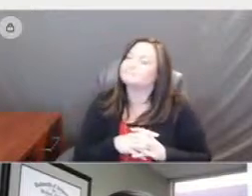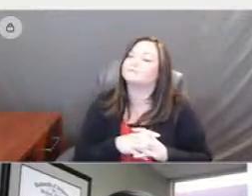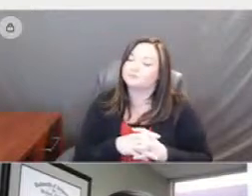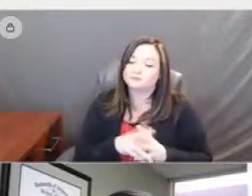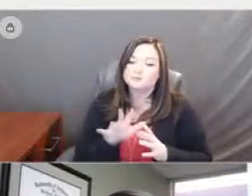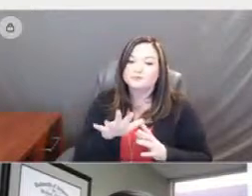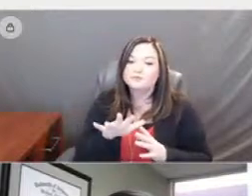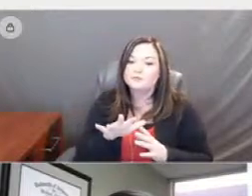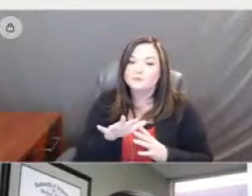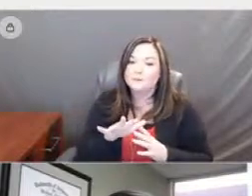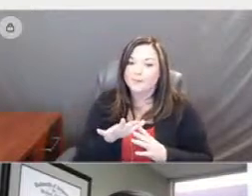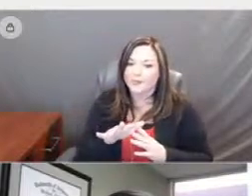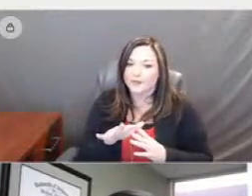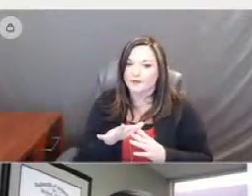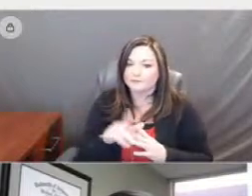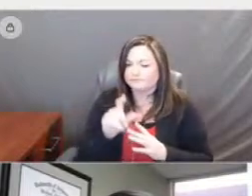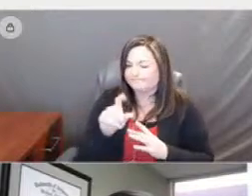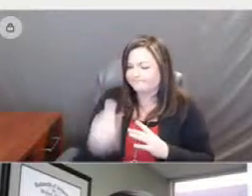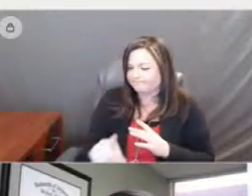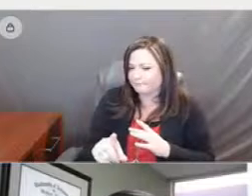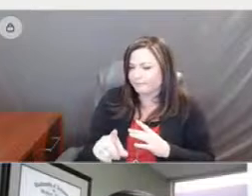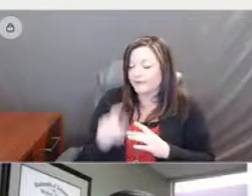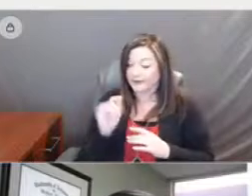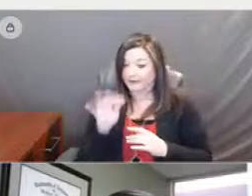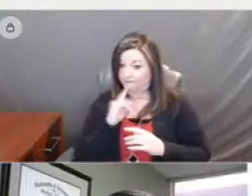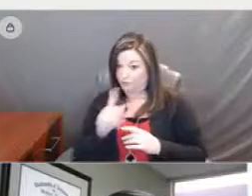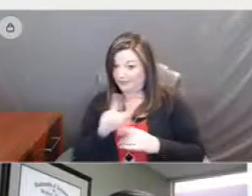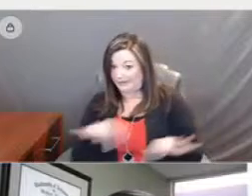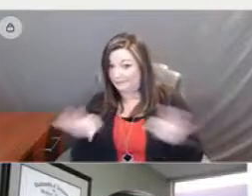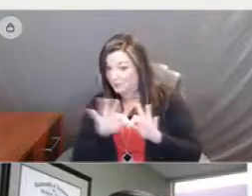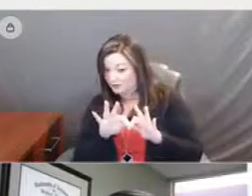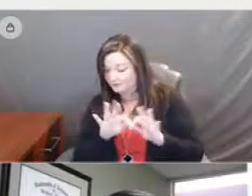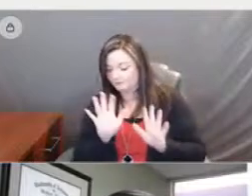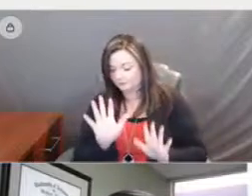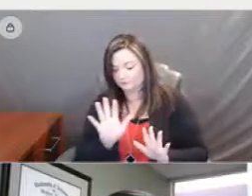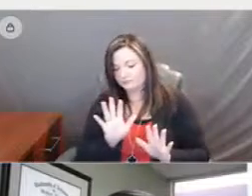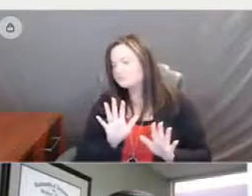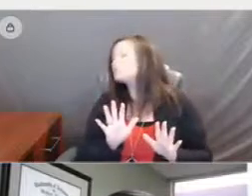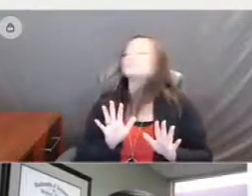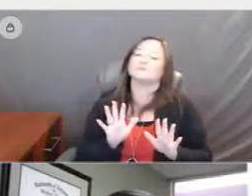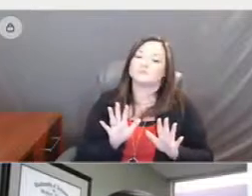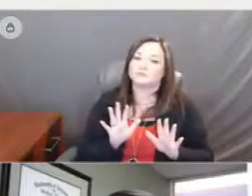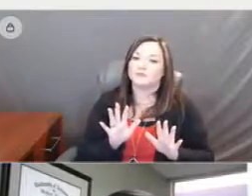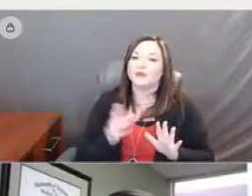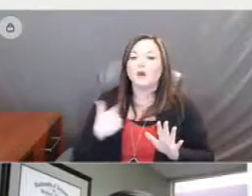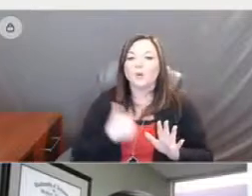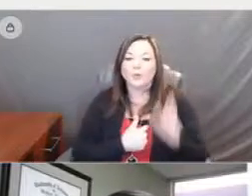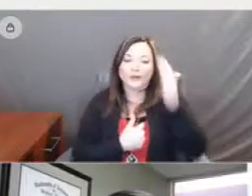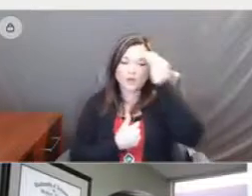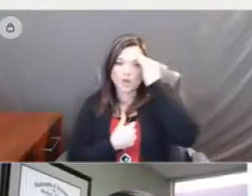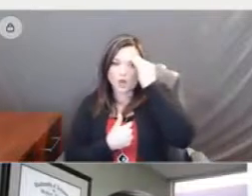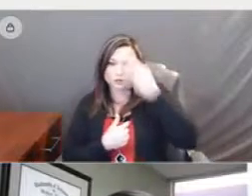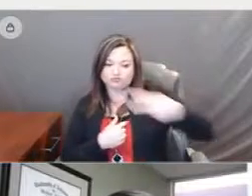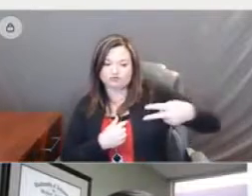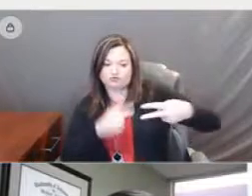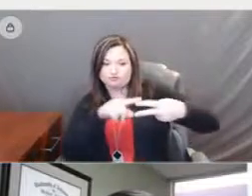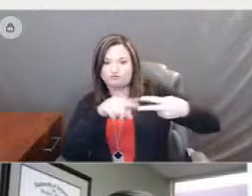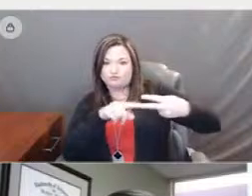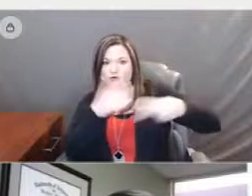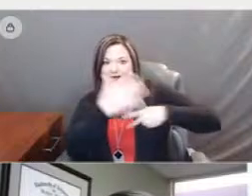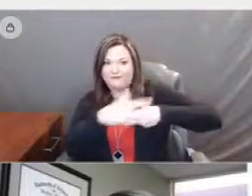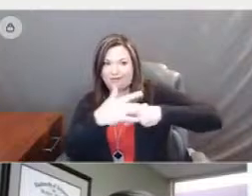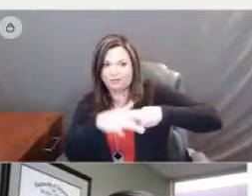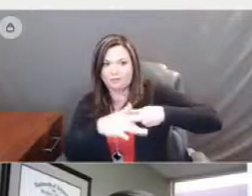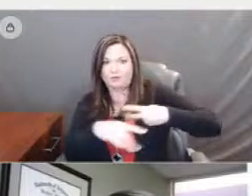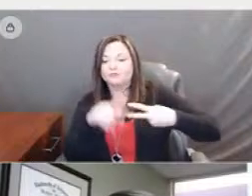If does it matter in that case if, you know, like we know that the two that are available right now, Moderna